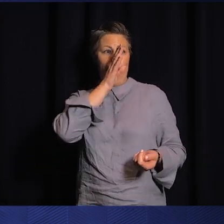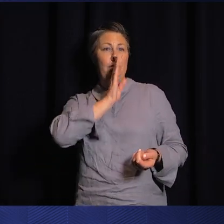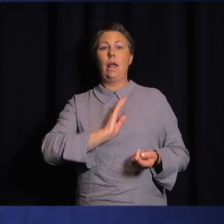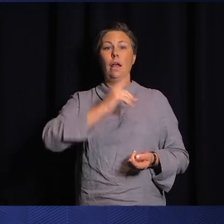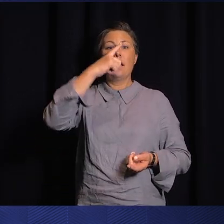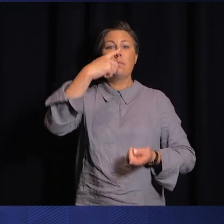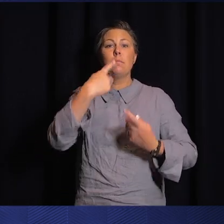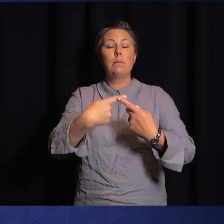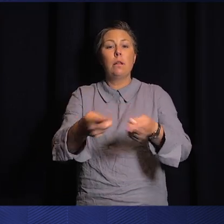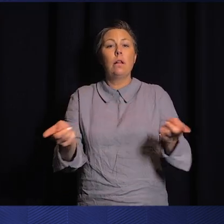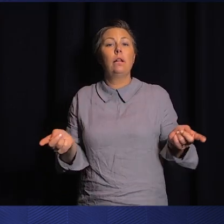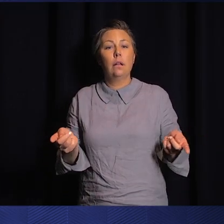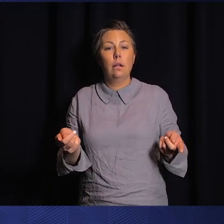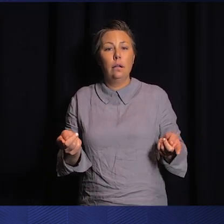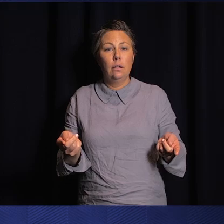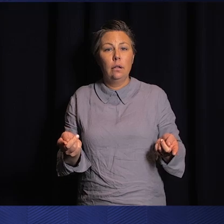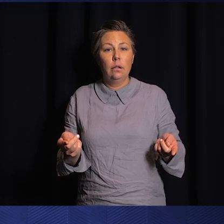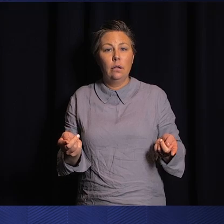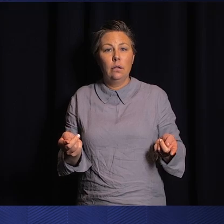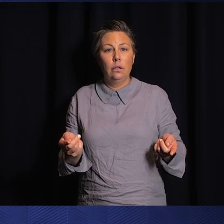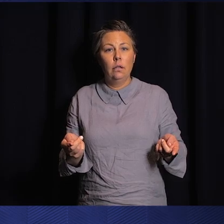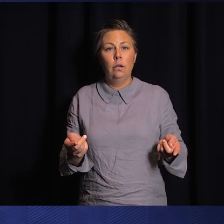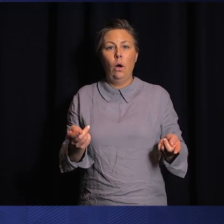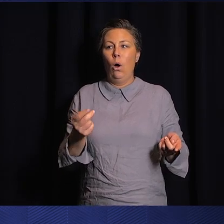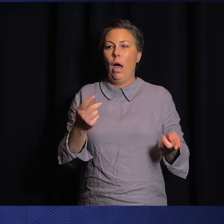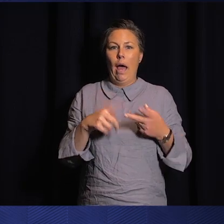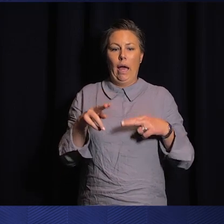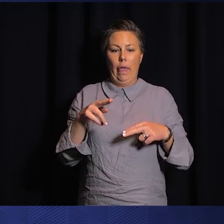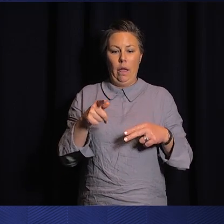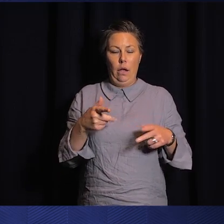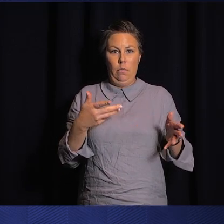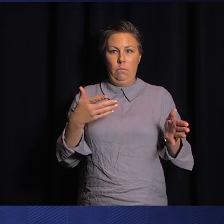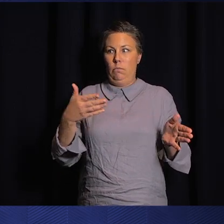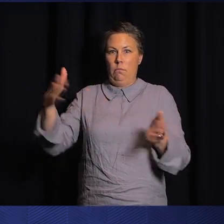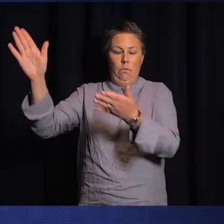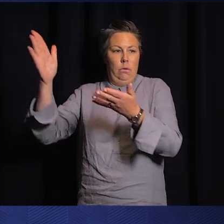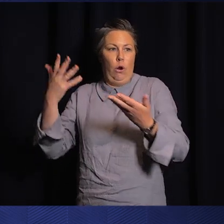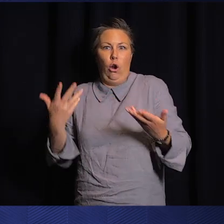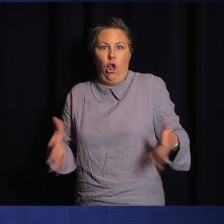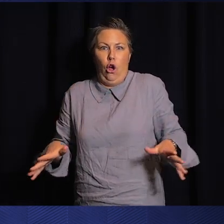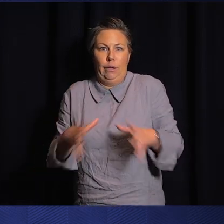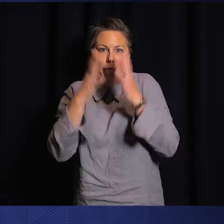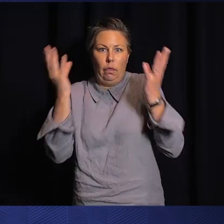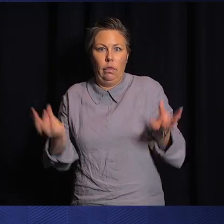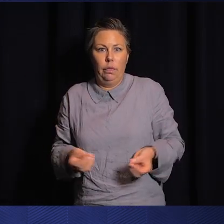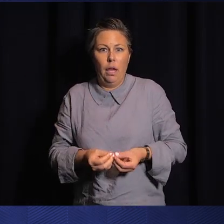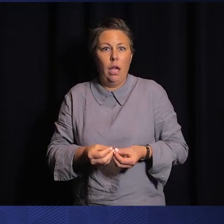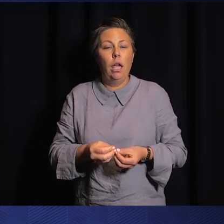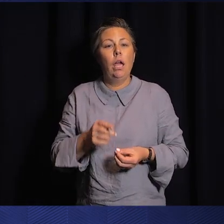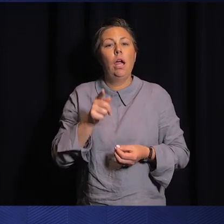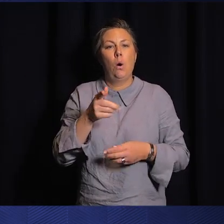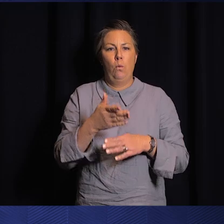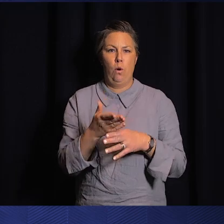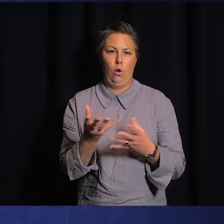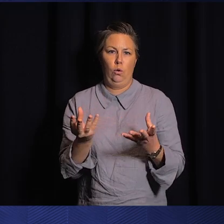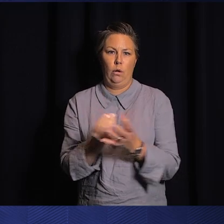said, those who are displaced, if they work together, then you come up with a national strategy.